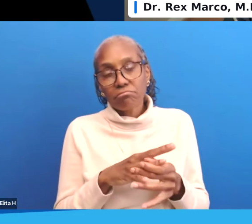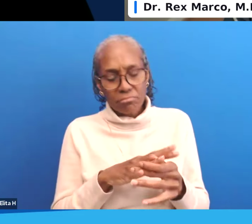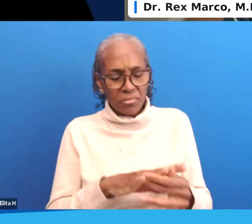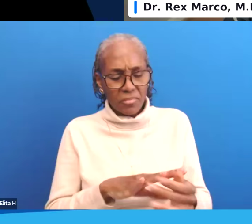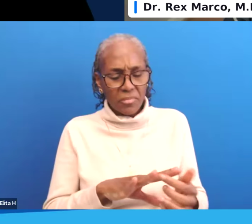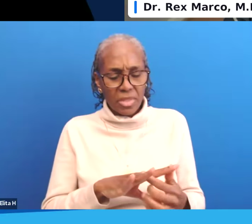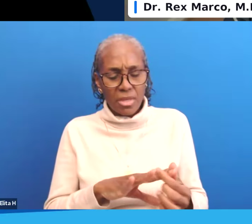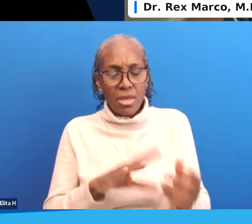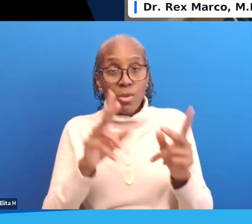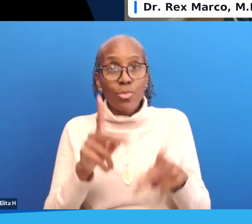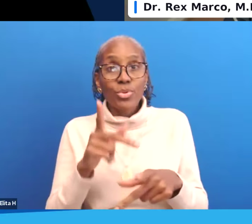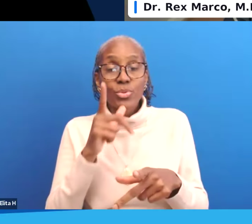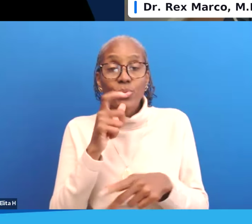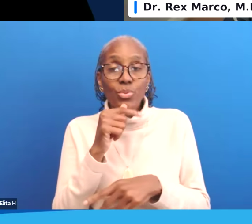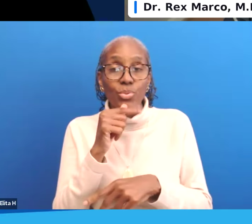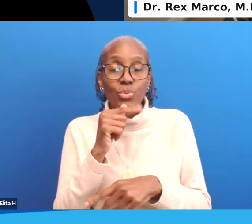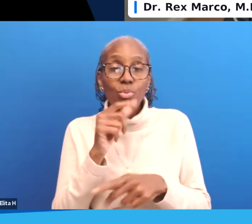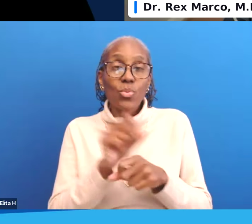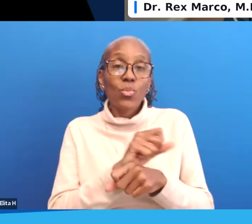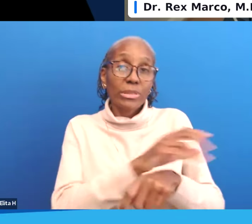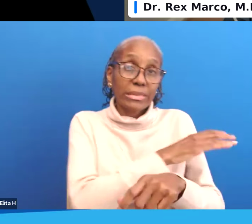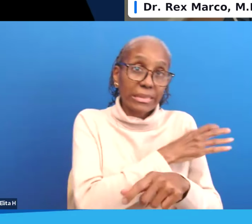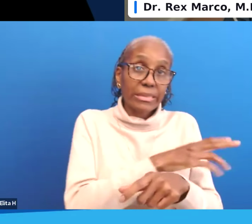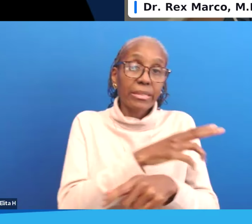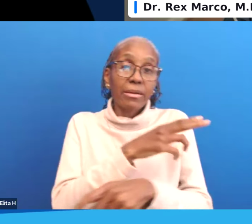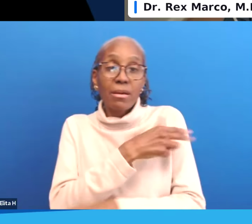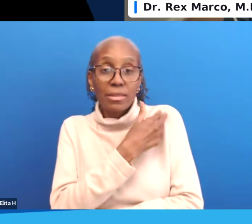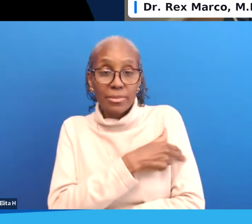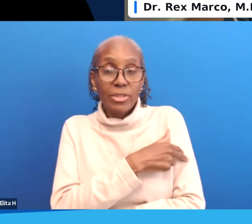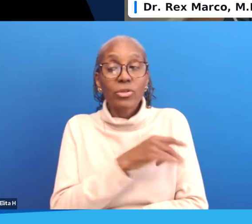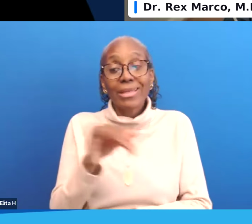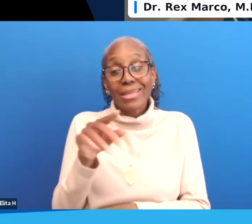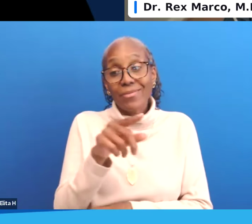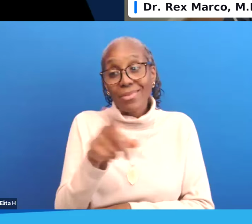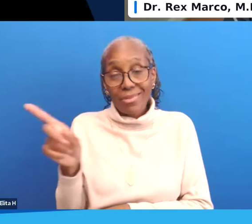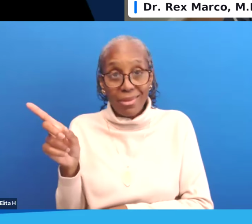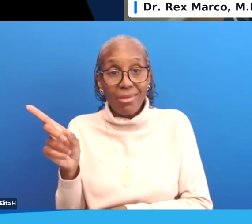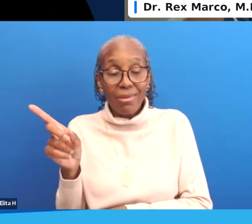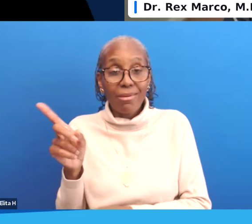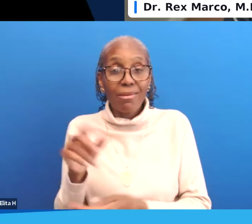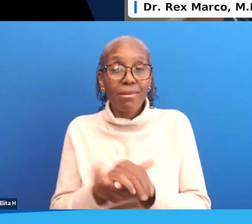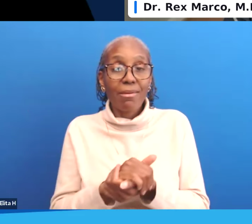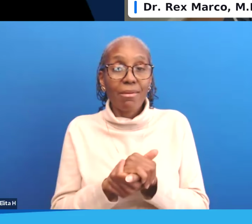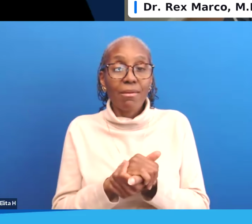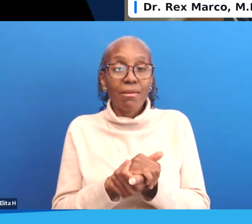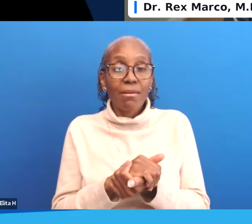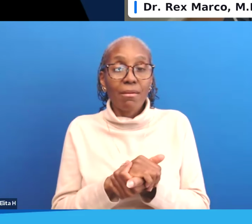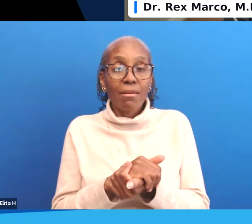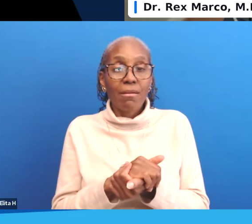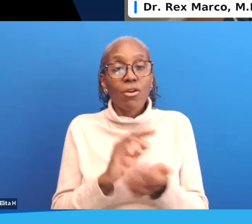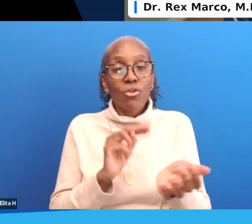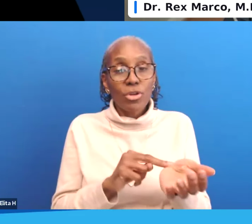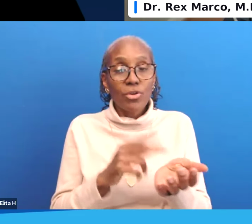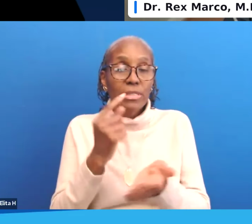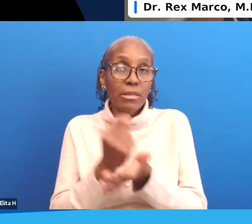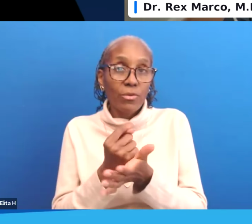someone who works in the clinic or the hospital, if they are a nurse or